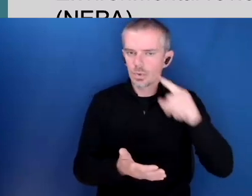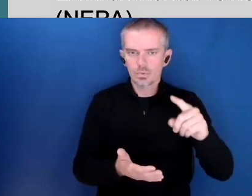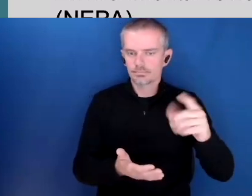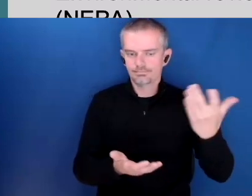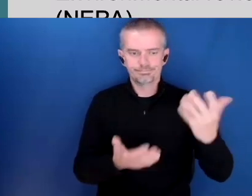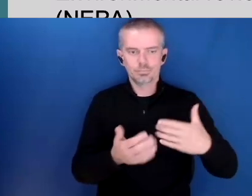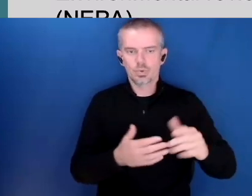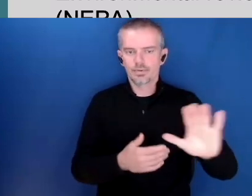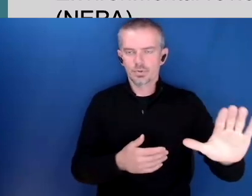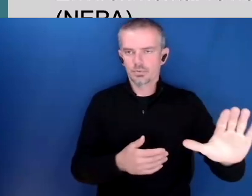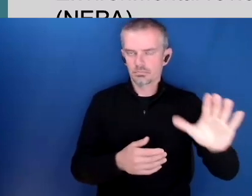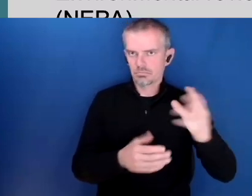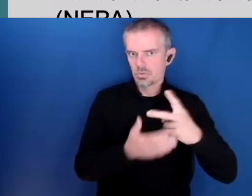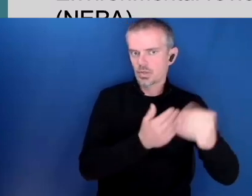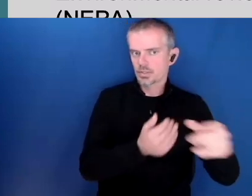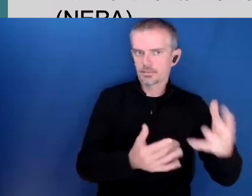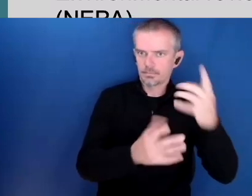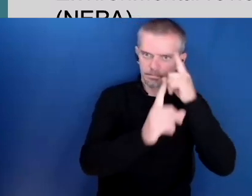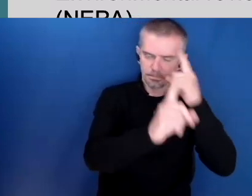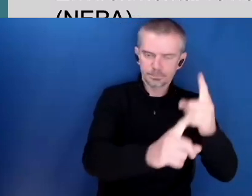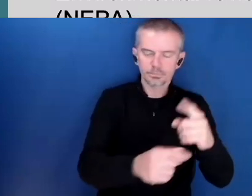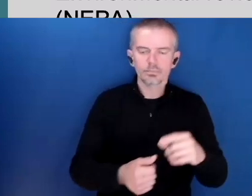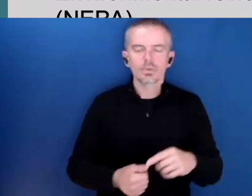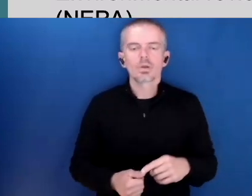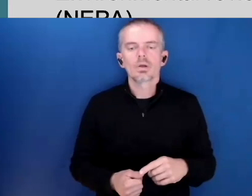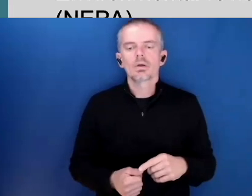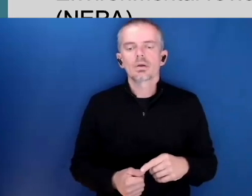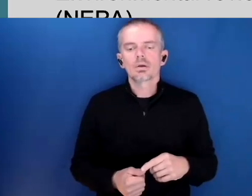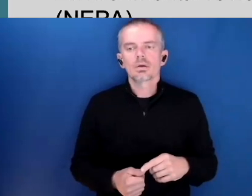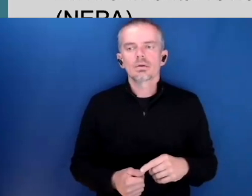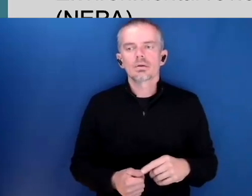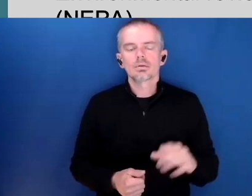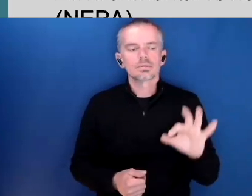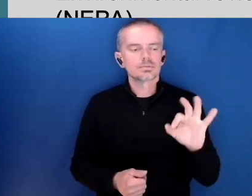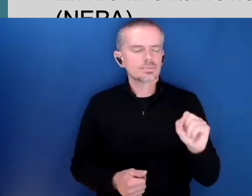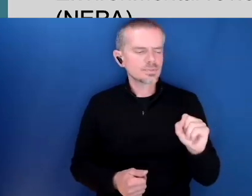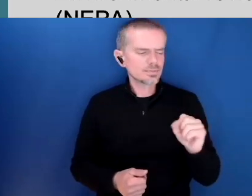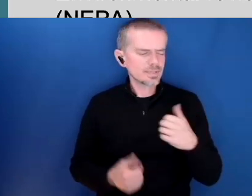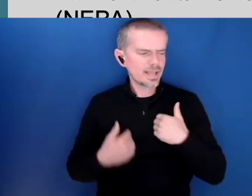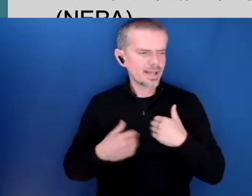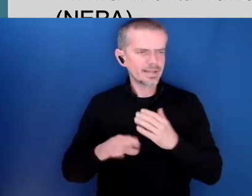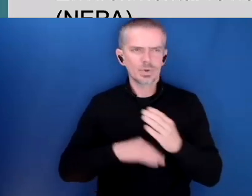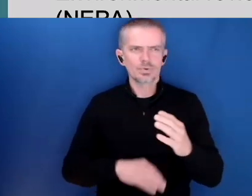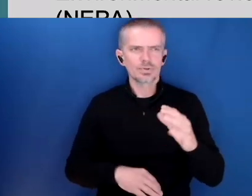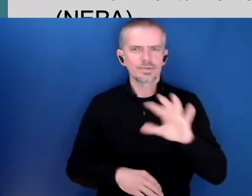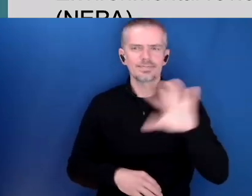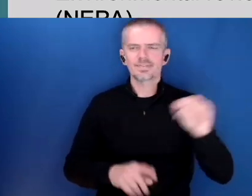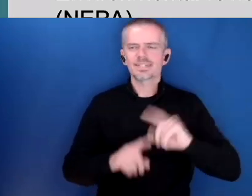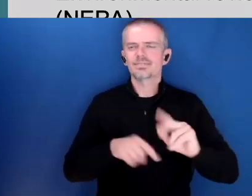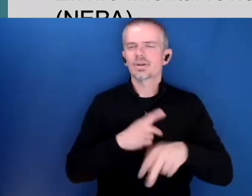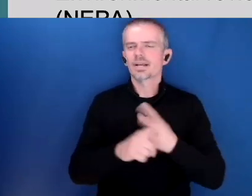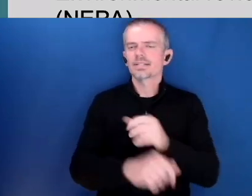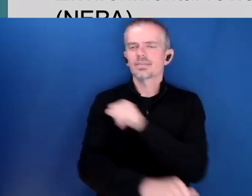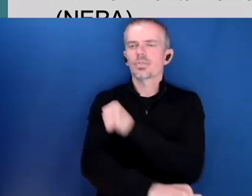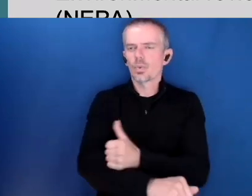is envisioned by a project. And the Forest Service has more than 50 authorities that it can be working